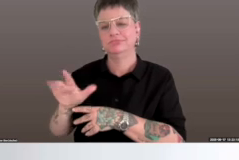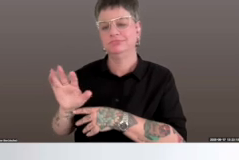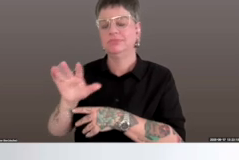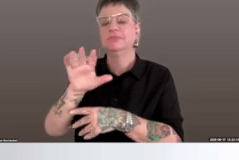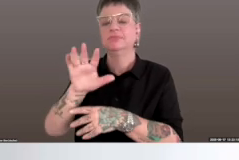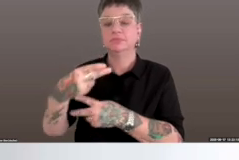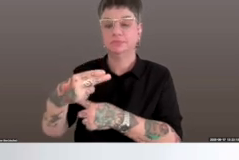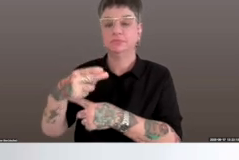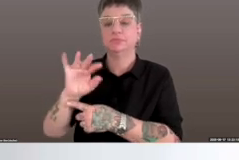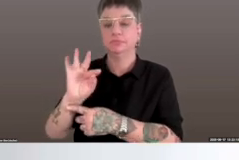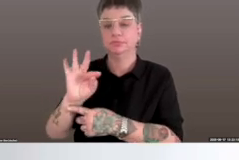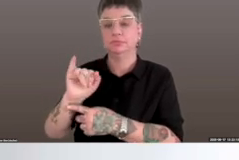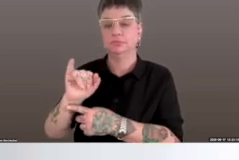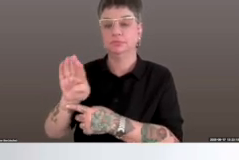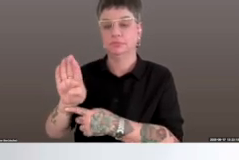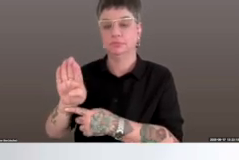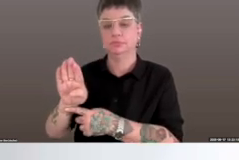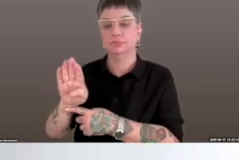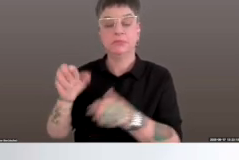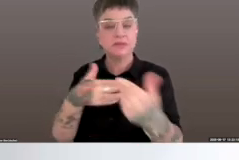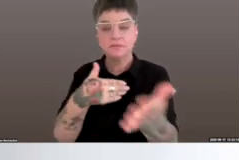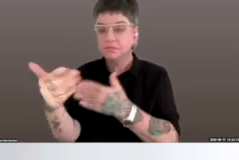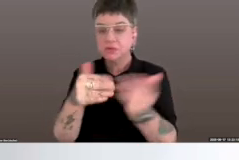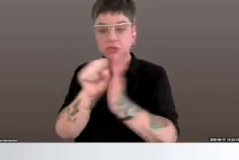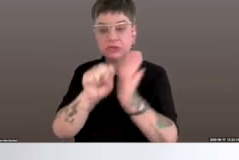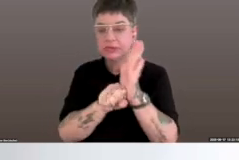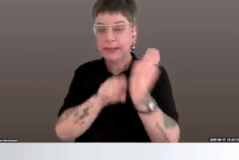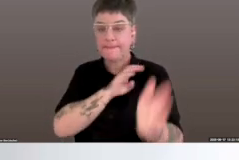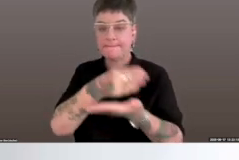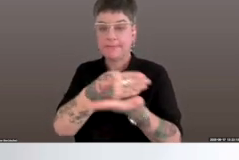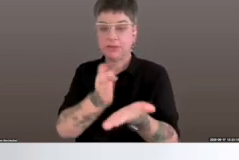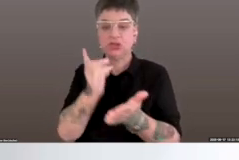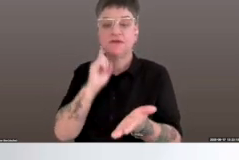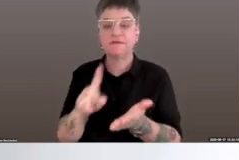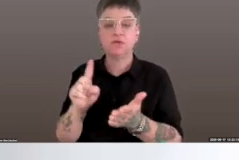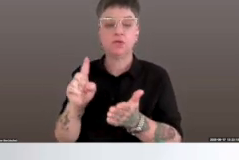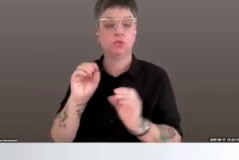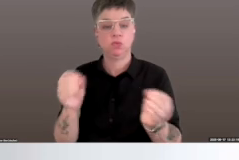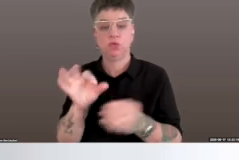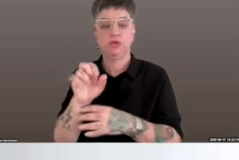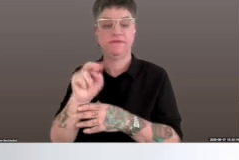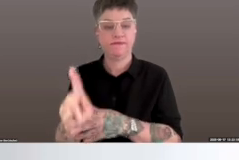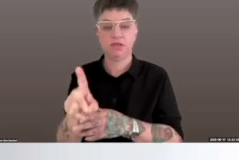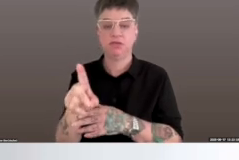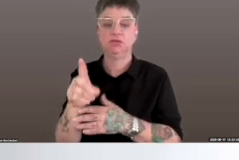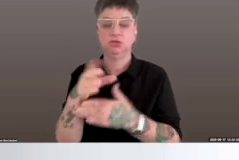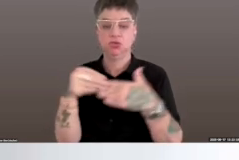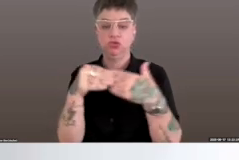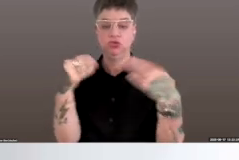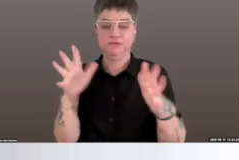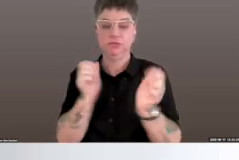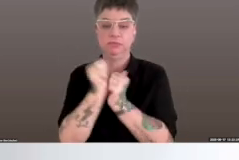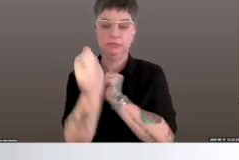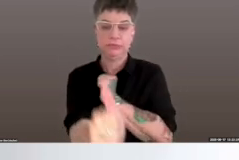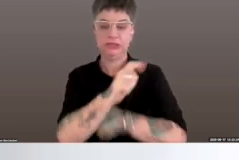to note that even though the state budget for general fund dollars has been passed, the